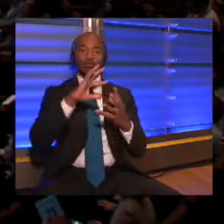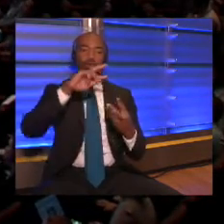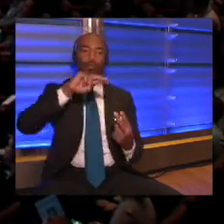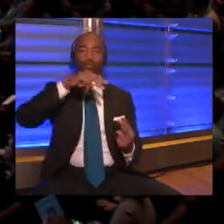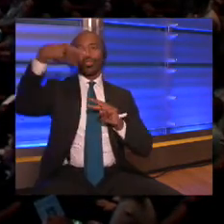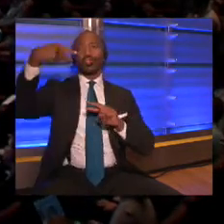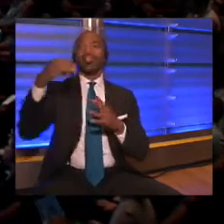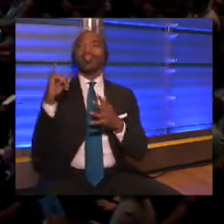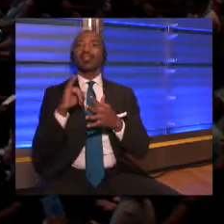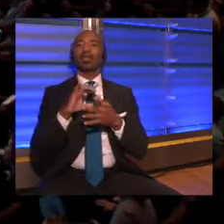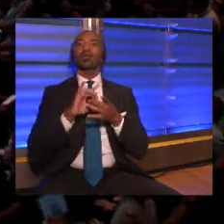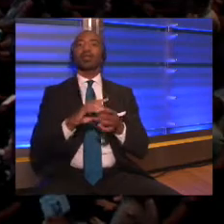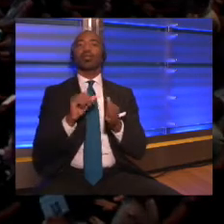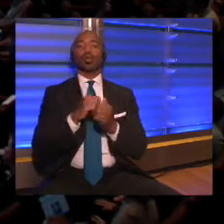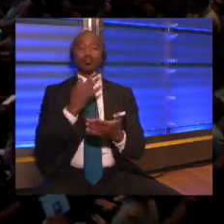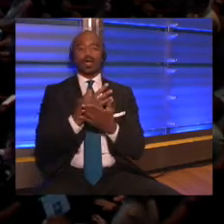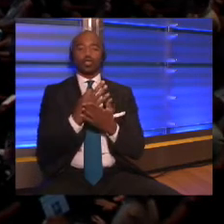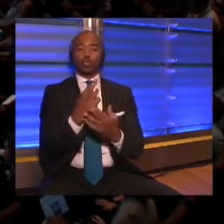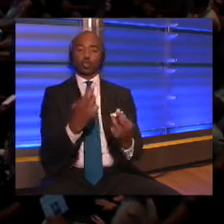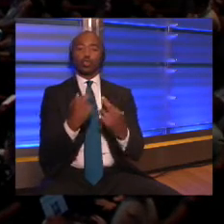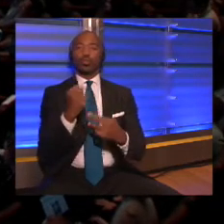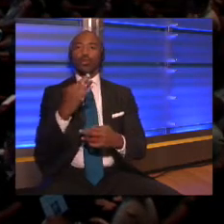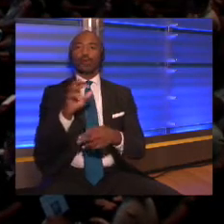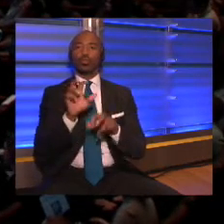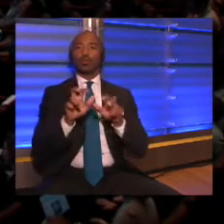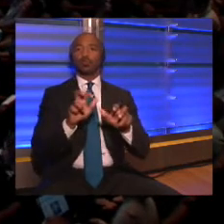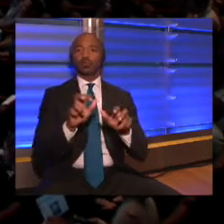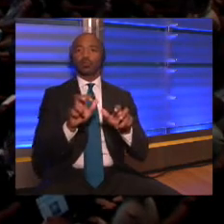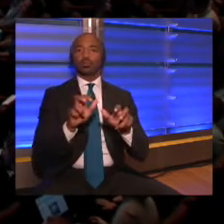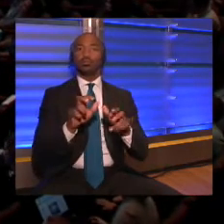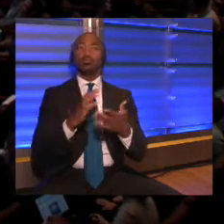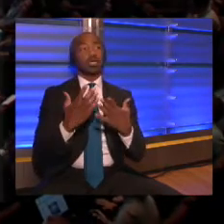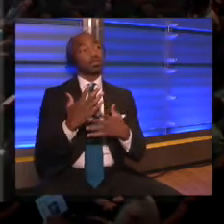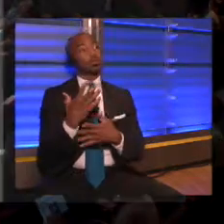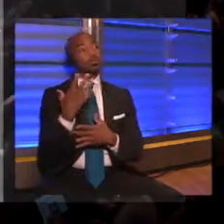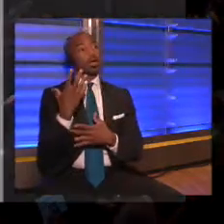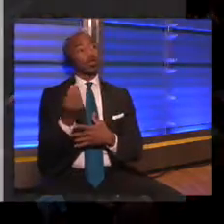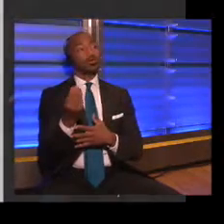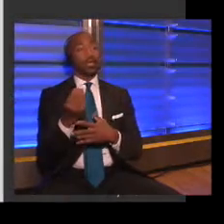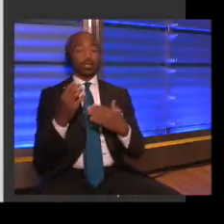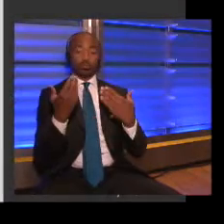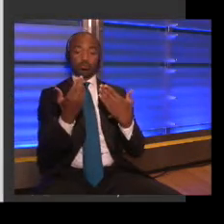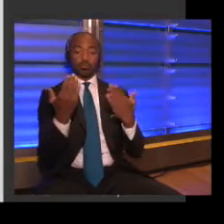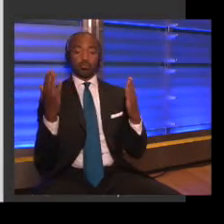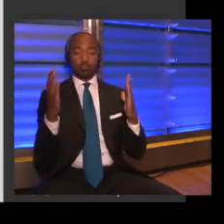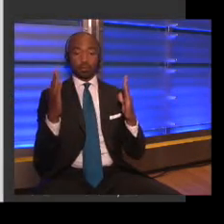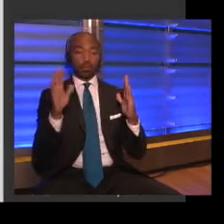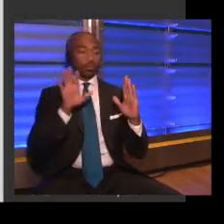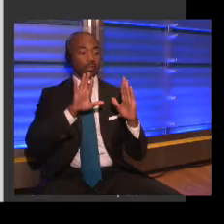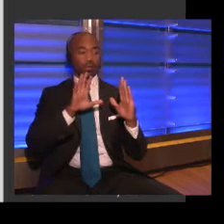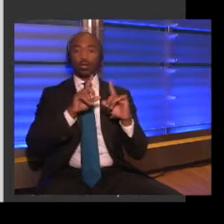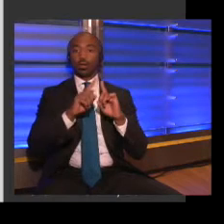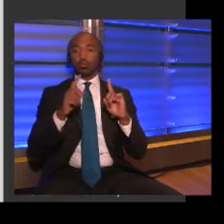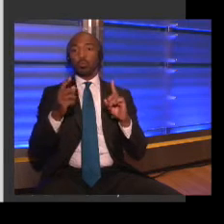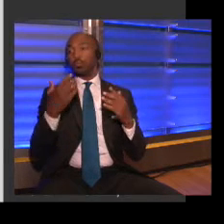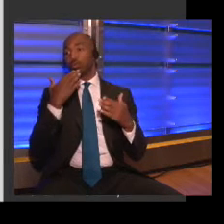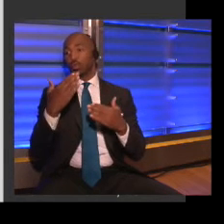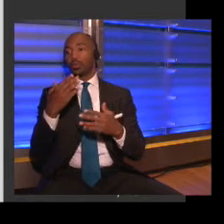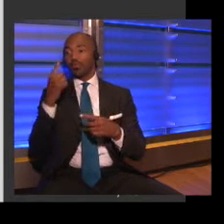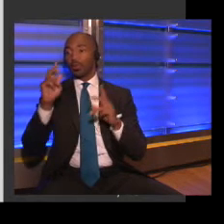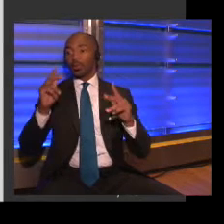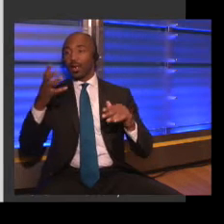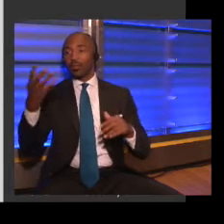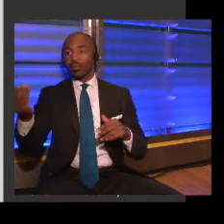financial return on investment, while it may do good outside the 4 walls, it doesn't do a whole lot of good